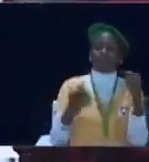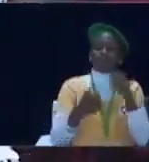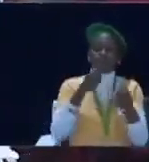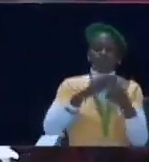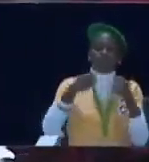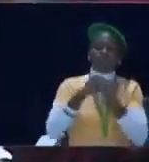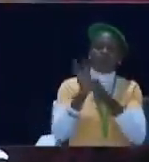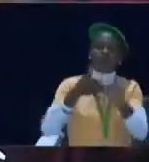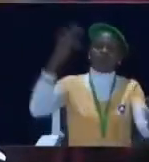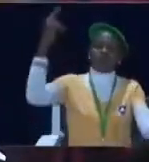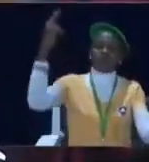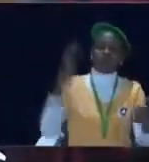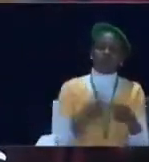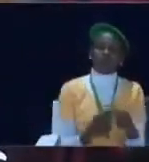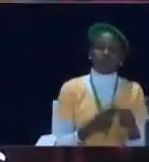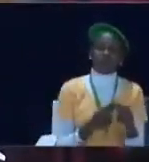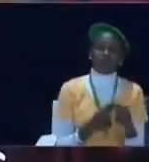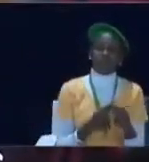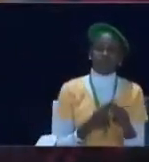the name of Jesus Christ.